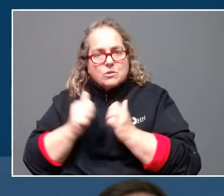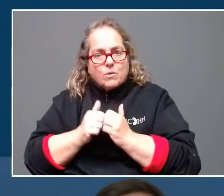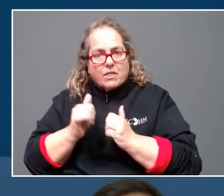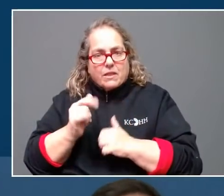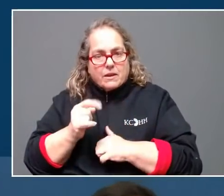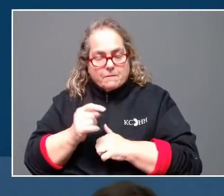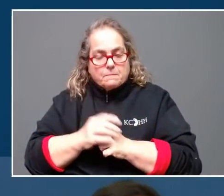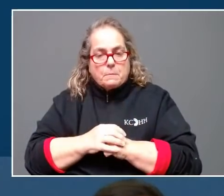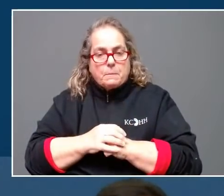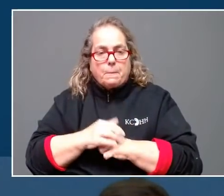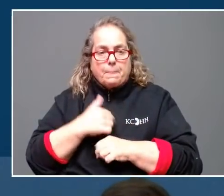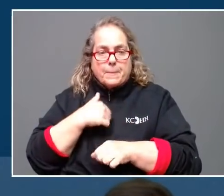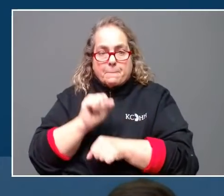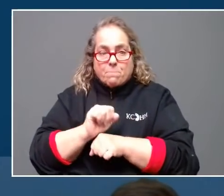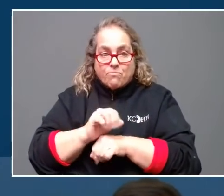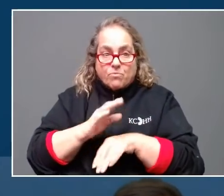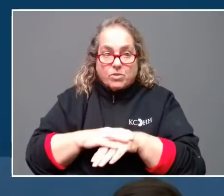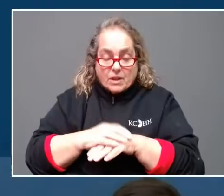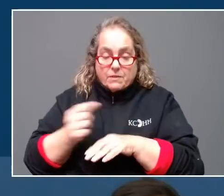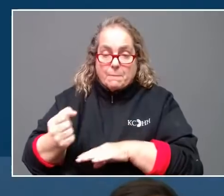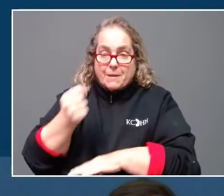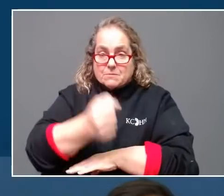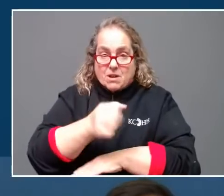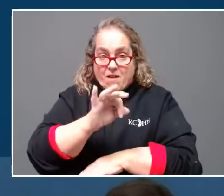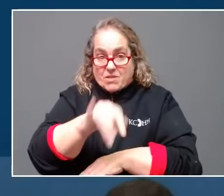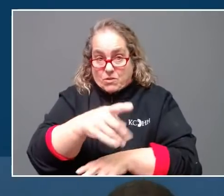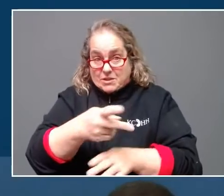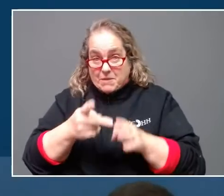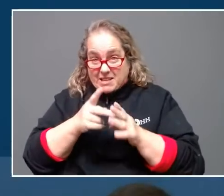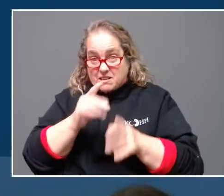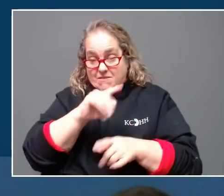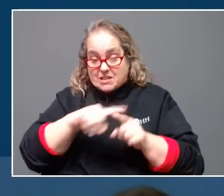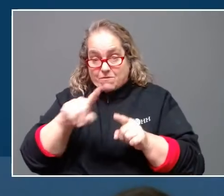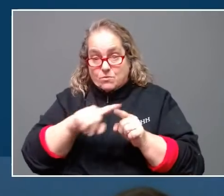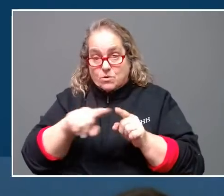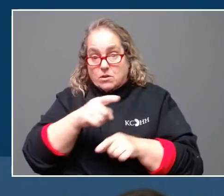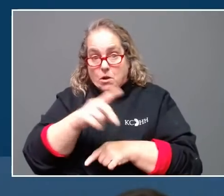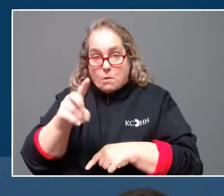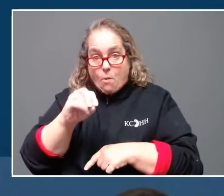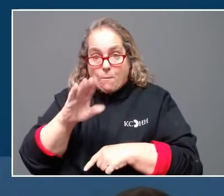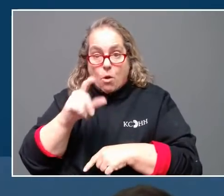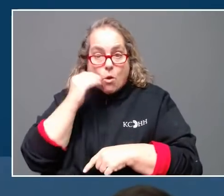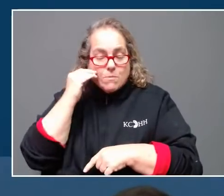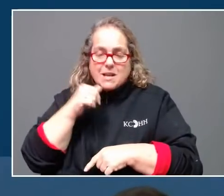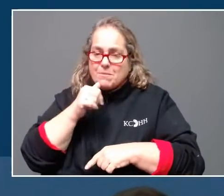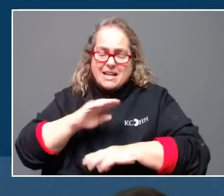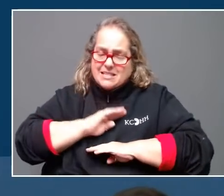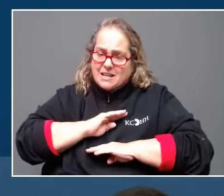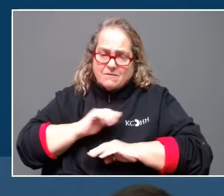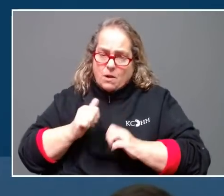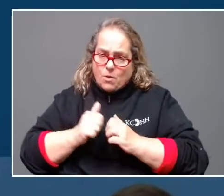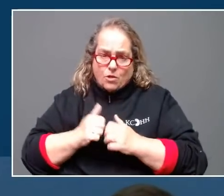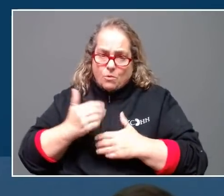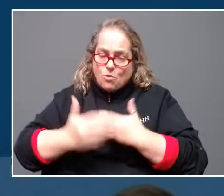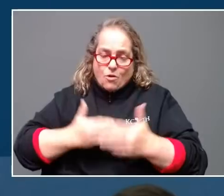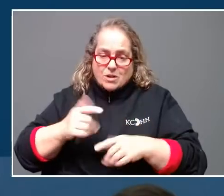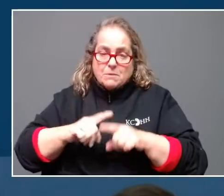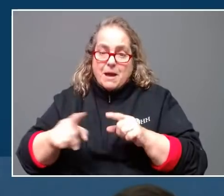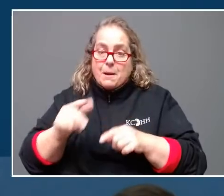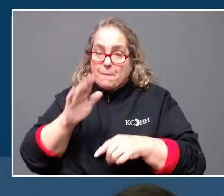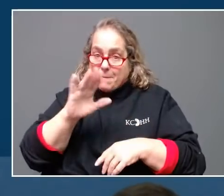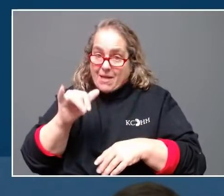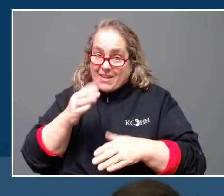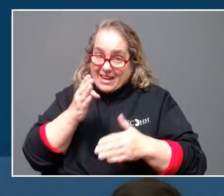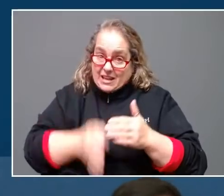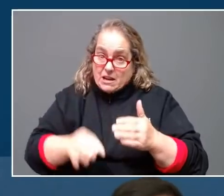are working on the placement of these. I will say that I'm not satisfied with the progress, but by the end of this week, we will have the